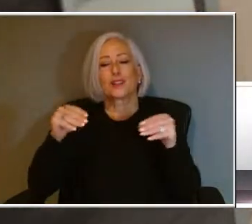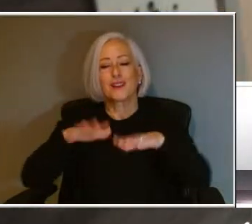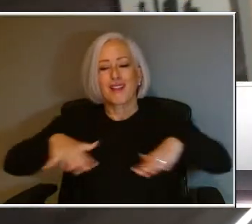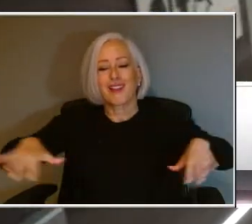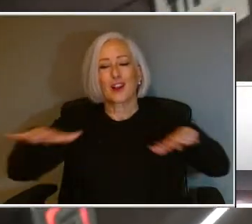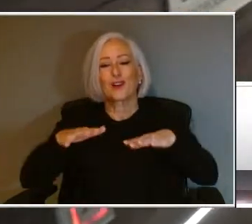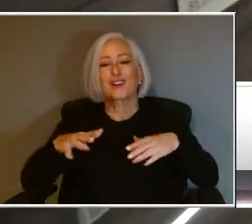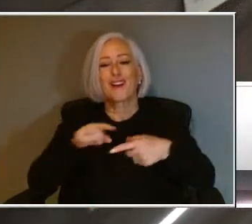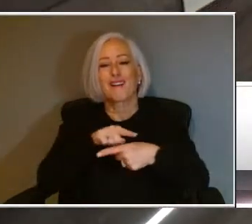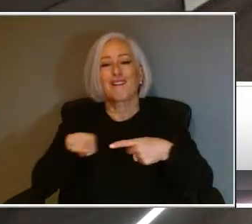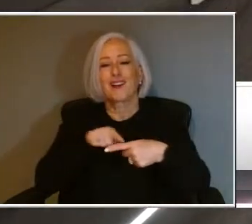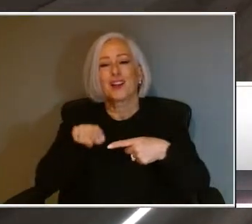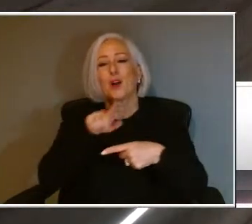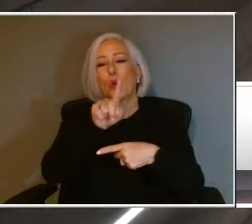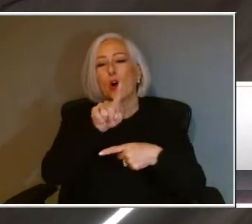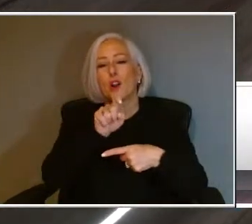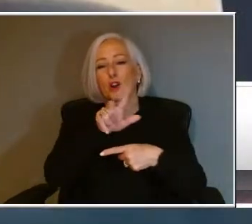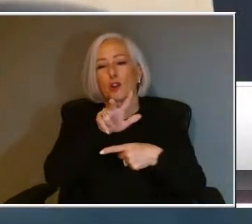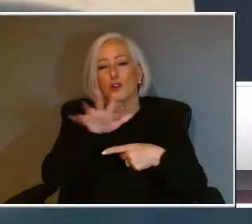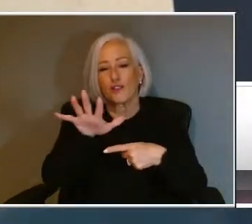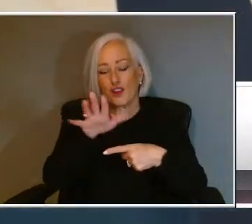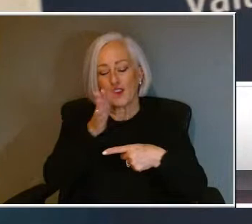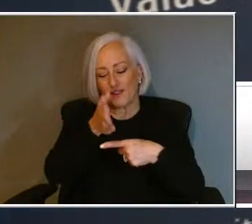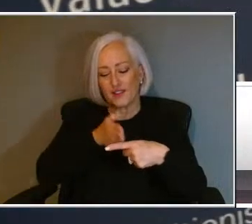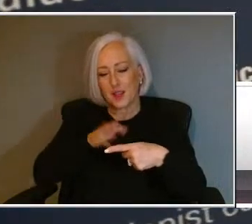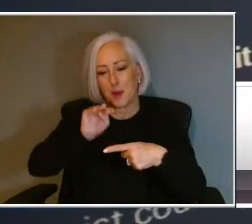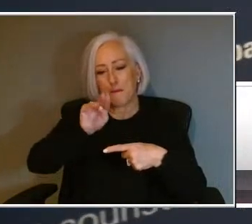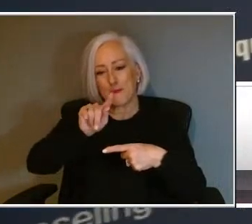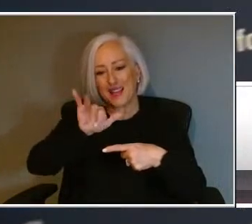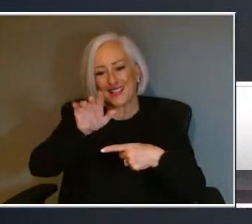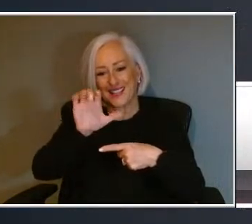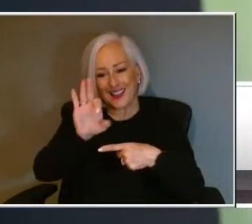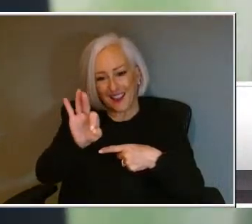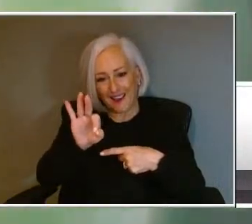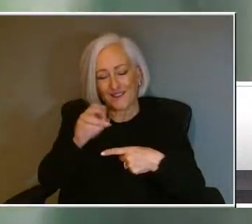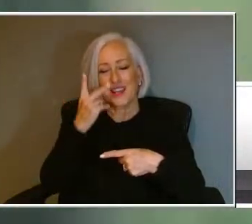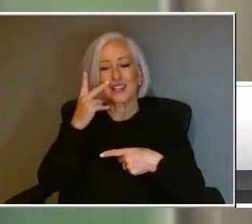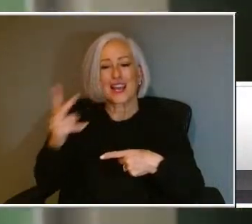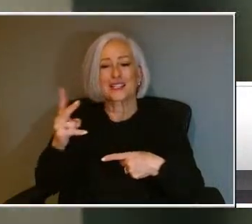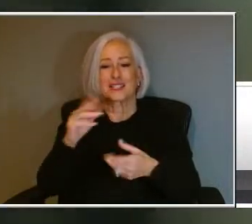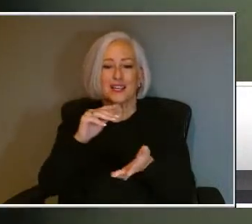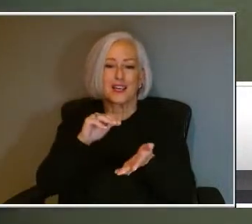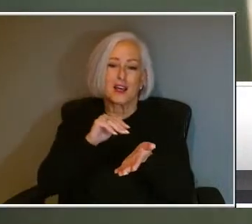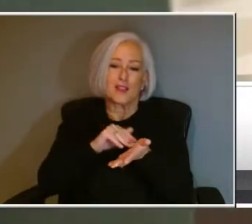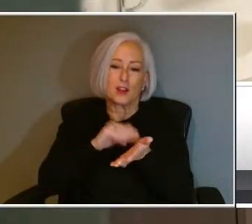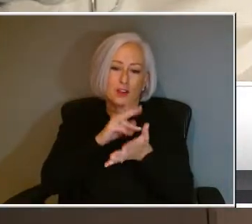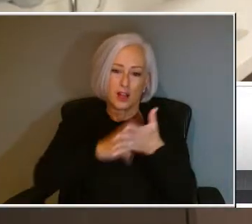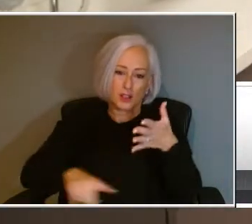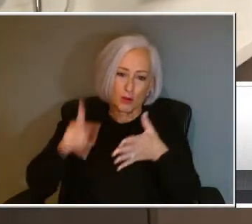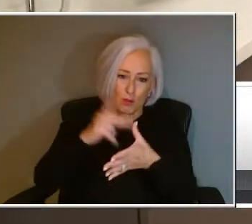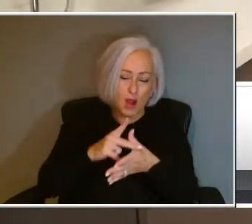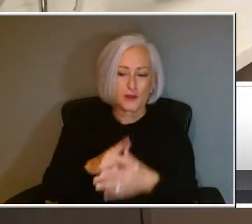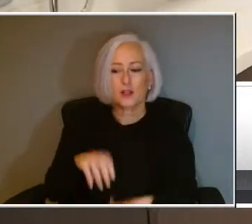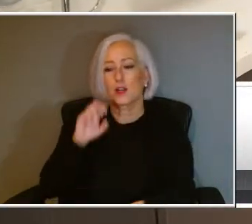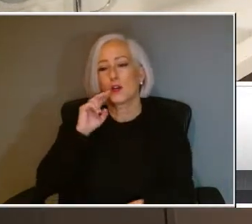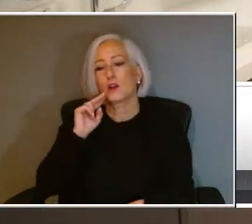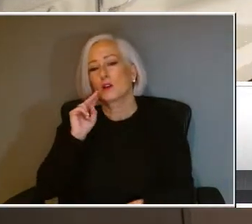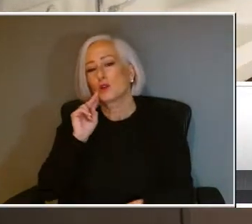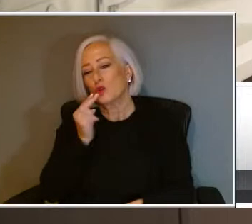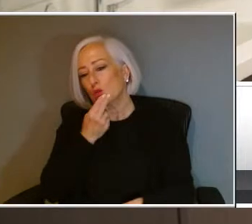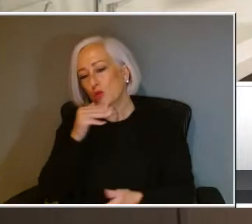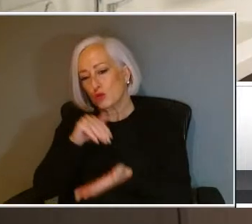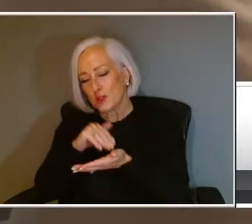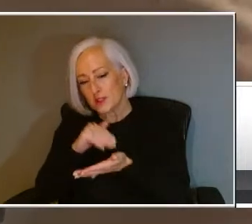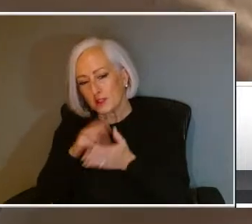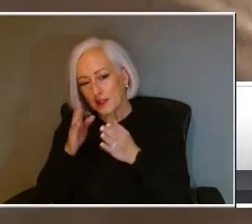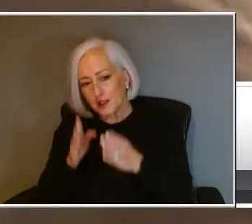their primary care provider as well as a pharmacist and nutritionist, therapist, and much more. The president and CEO of the Overland